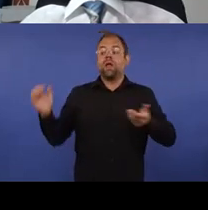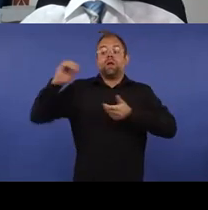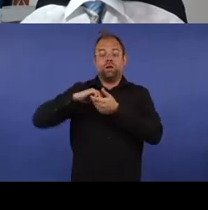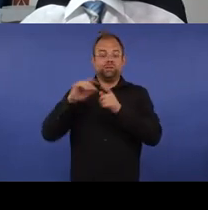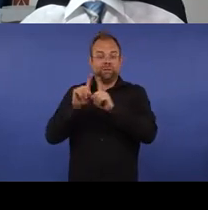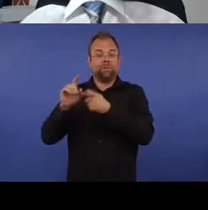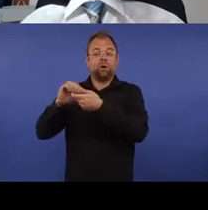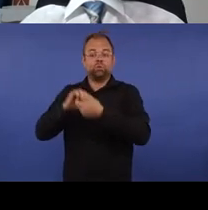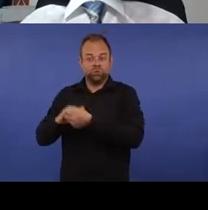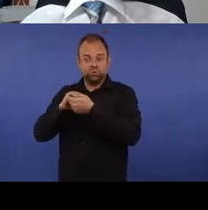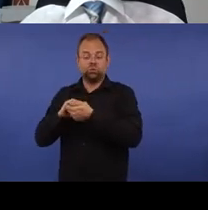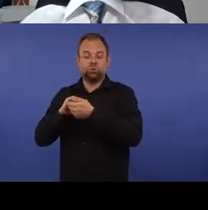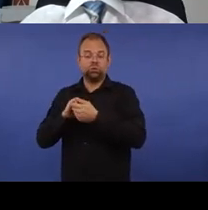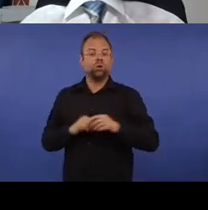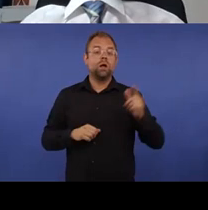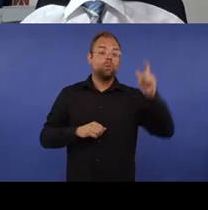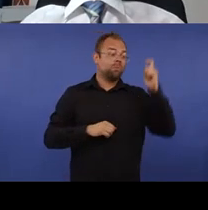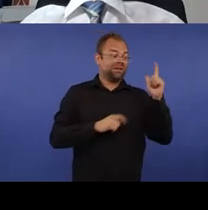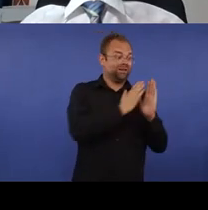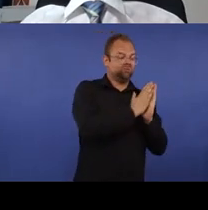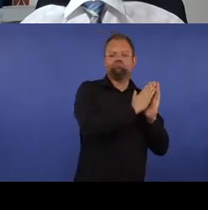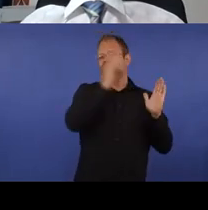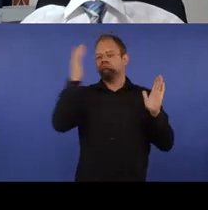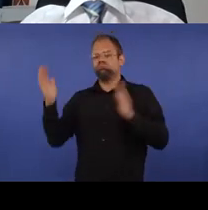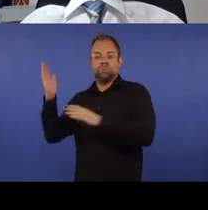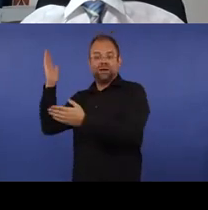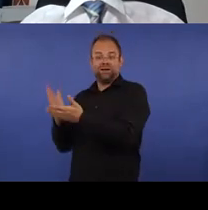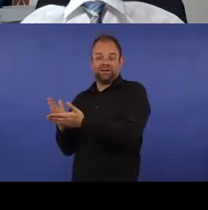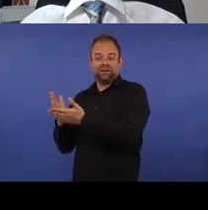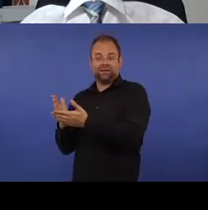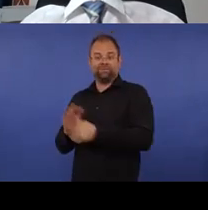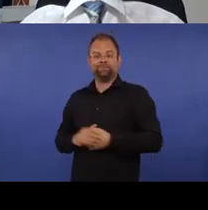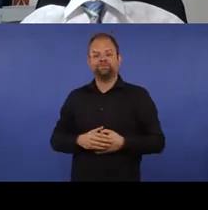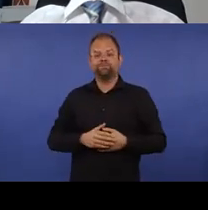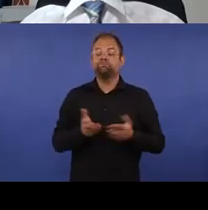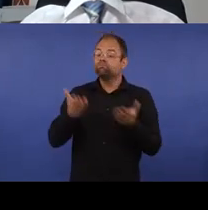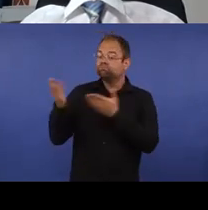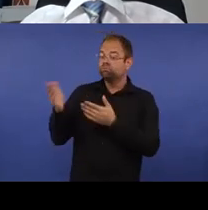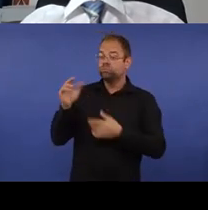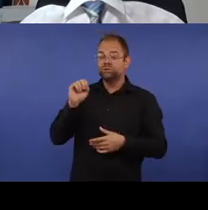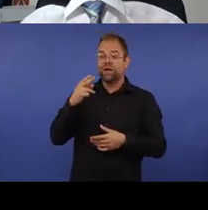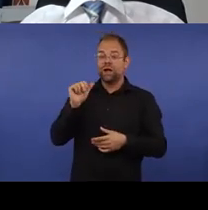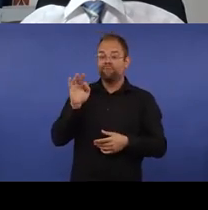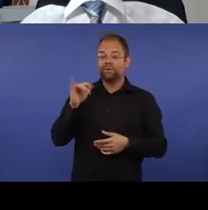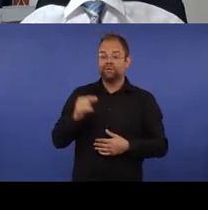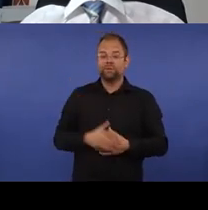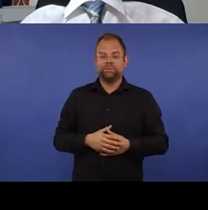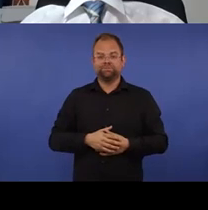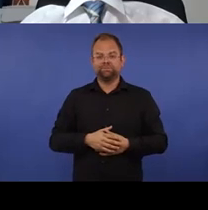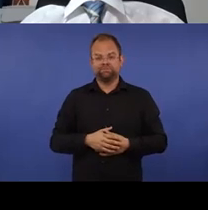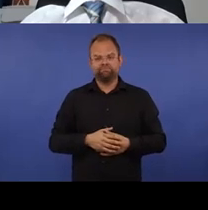movement. At this moment in time, the independent living movement provides